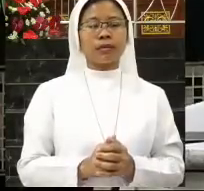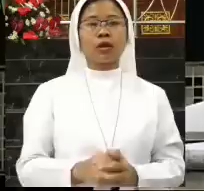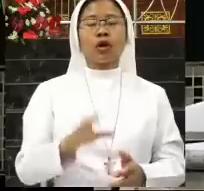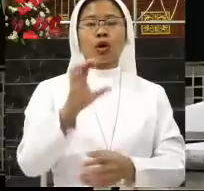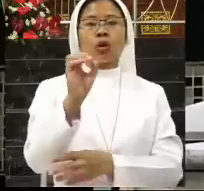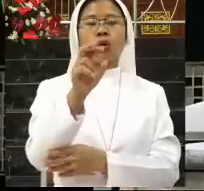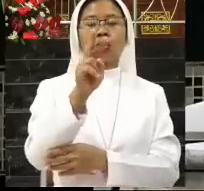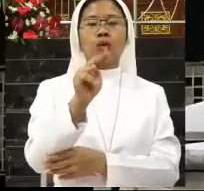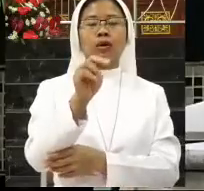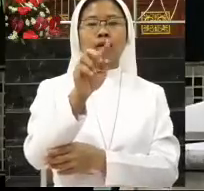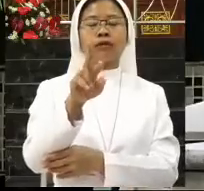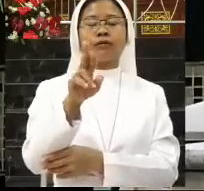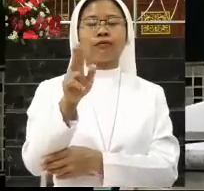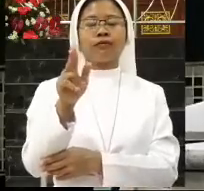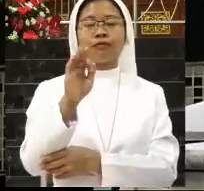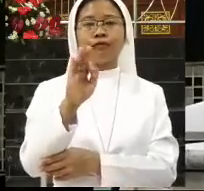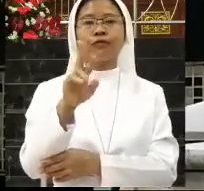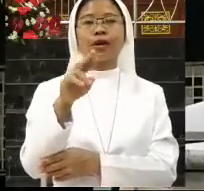Confradia de San Jose,